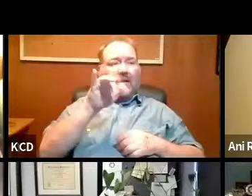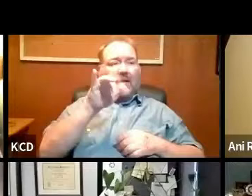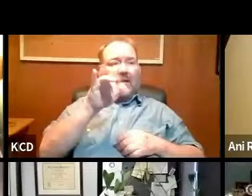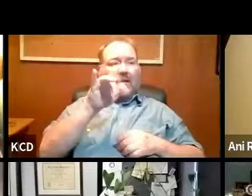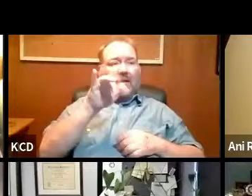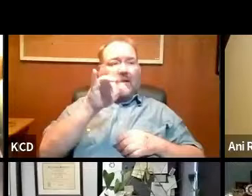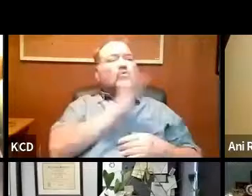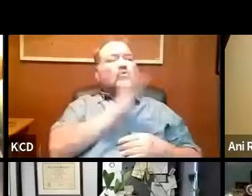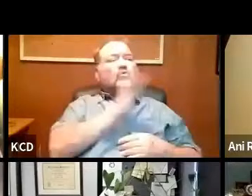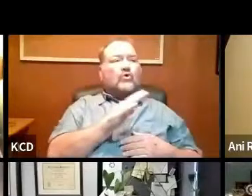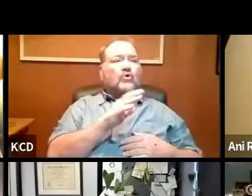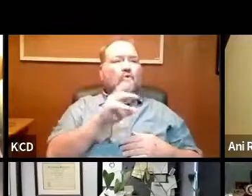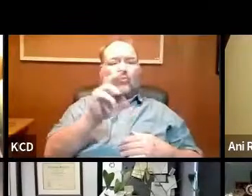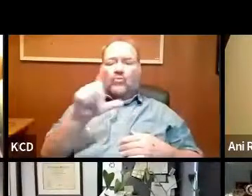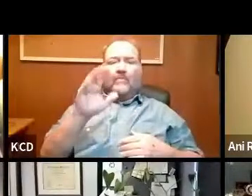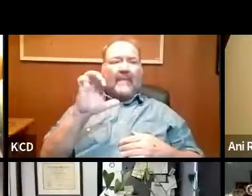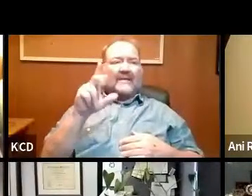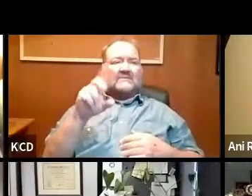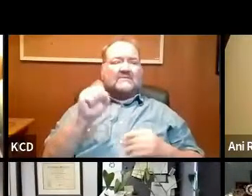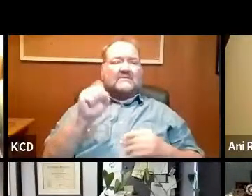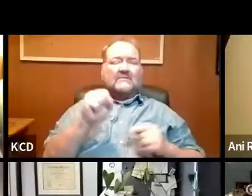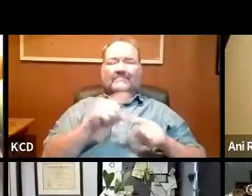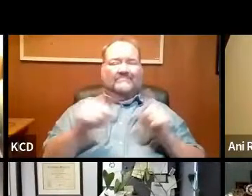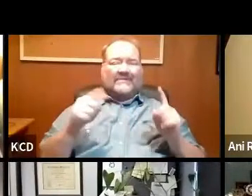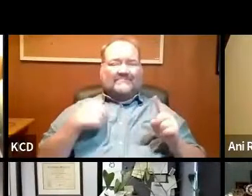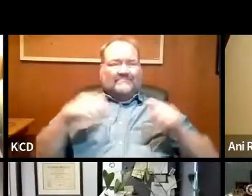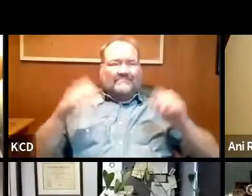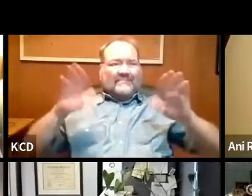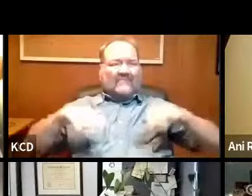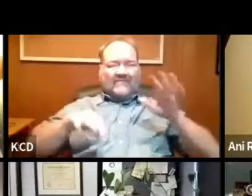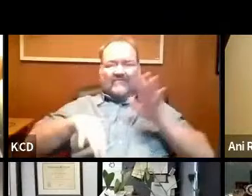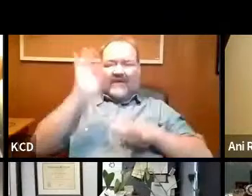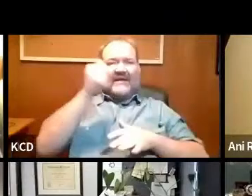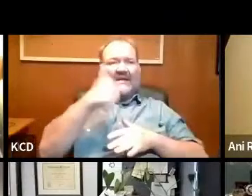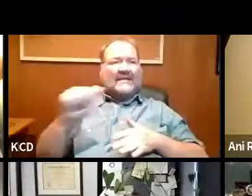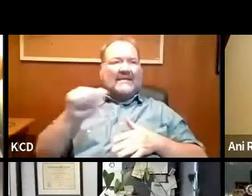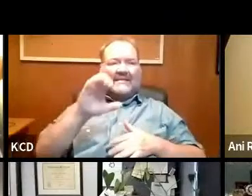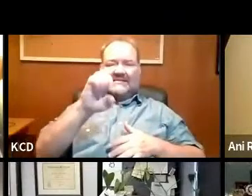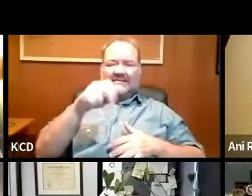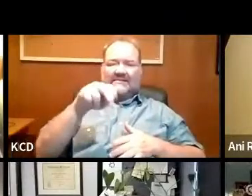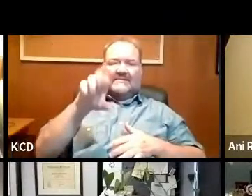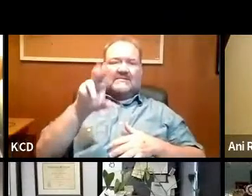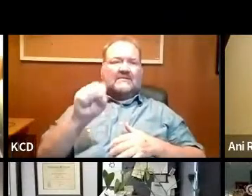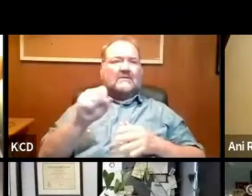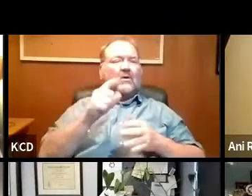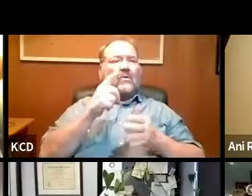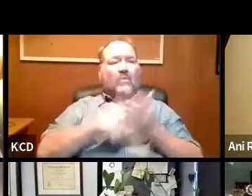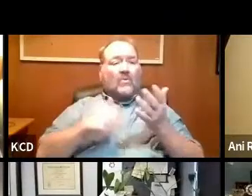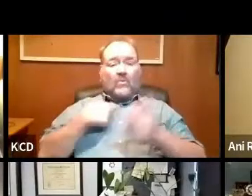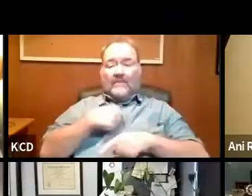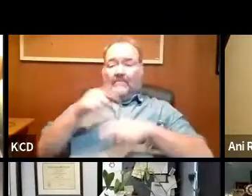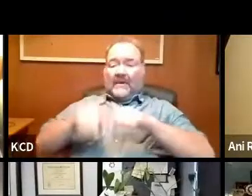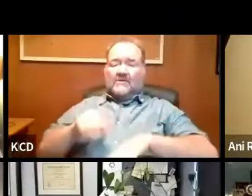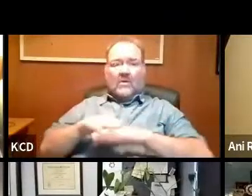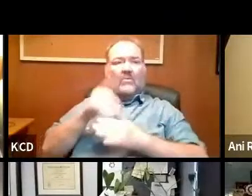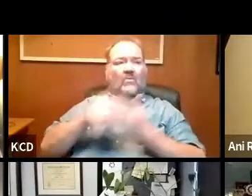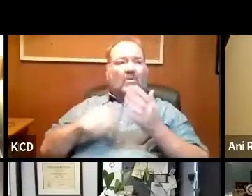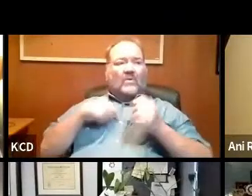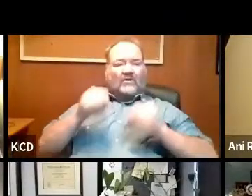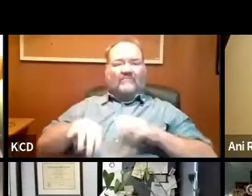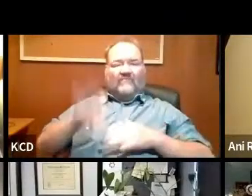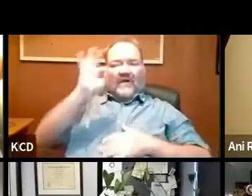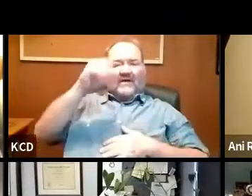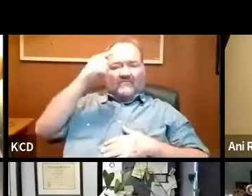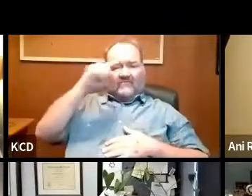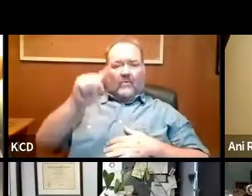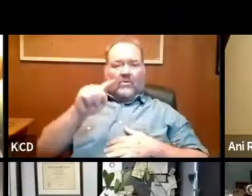And see how they're planning to do that. But I have not been able to find any consensus. What we based it on was what we were able to find